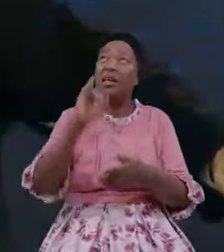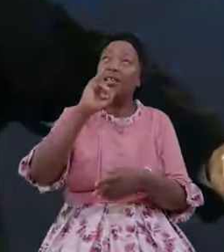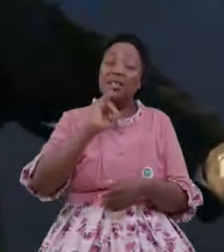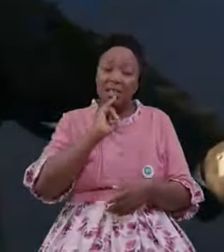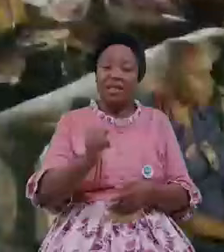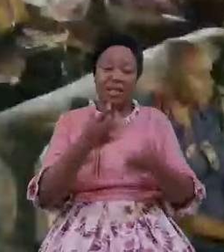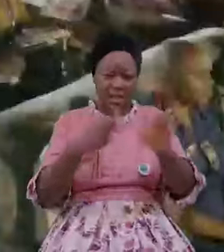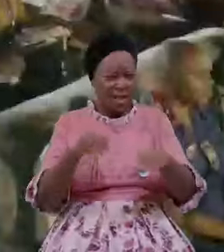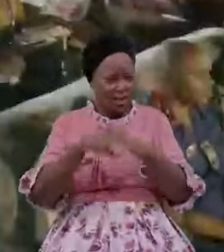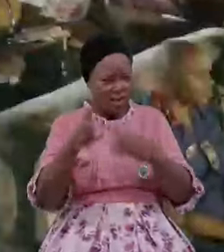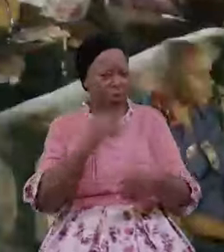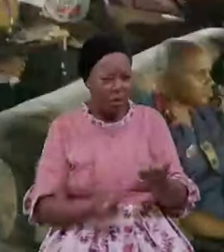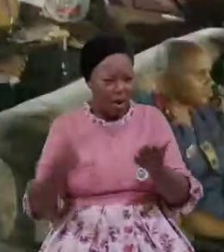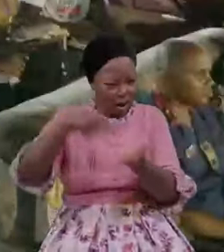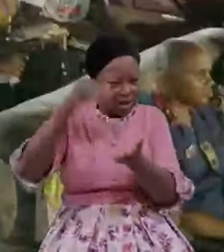rise again.